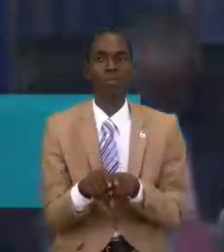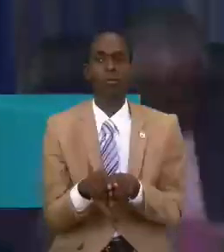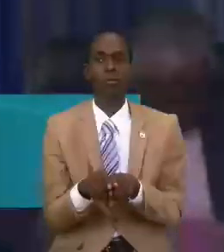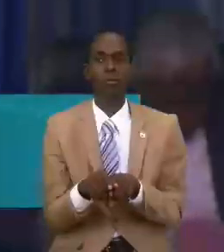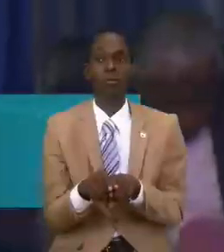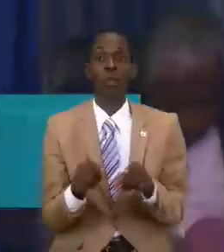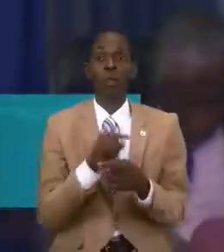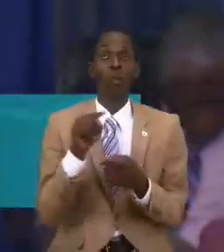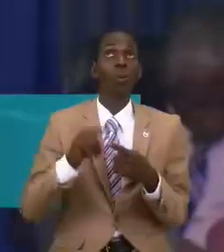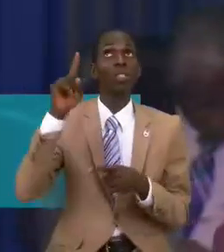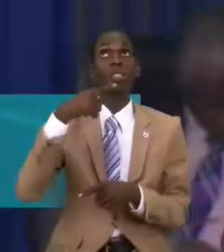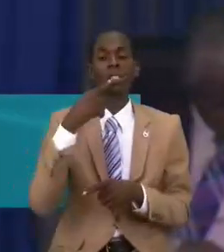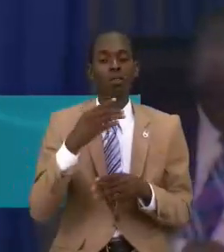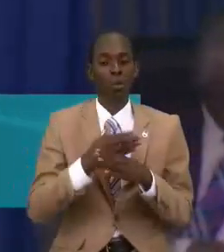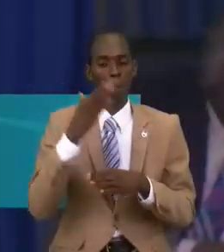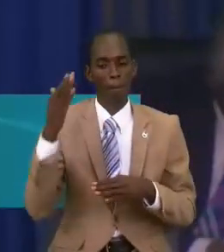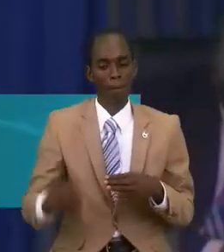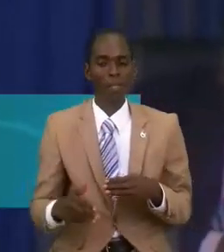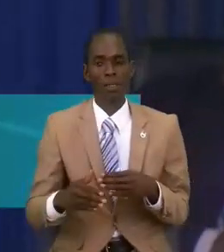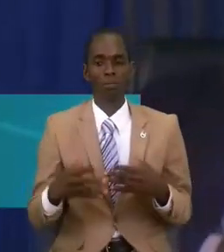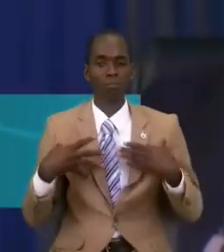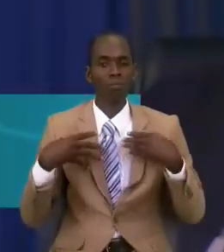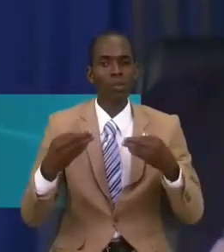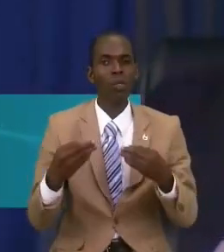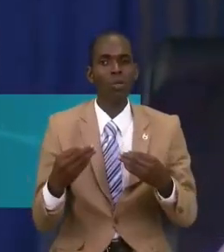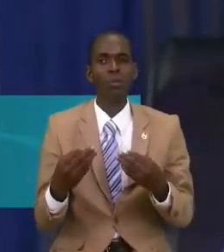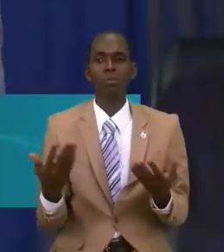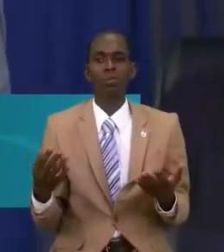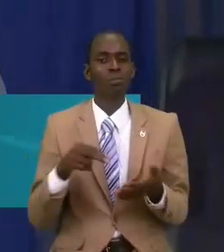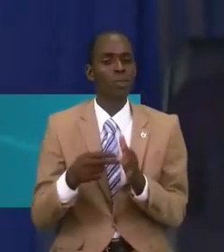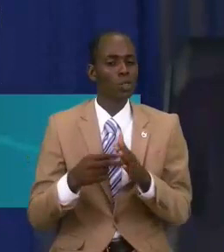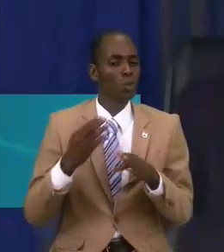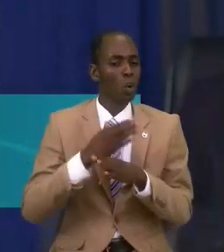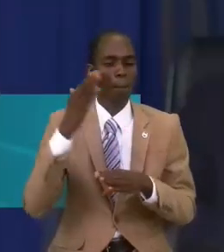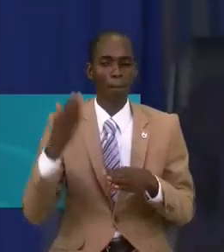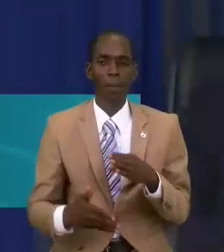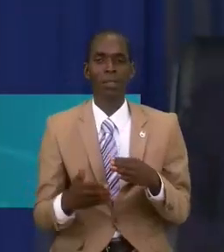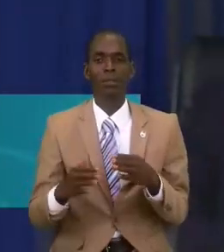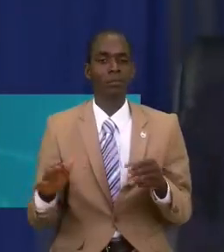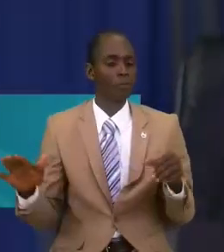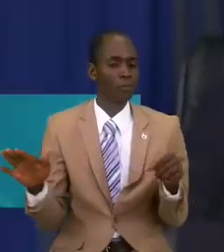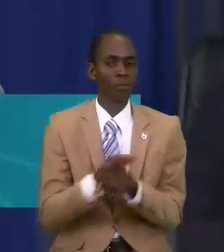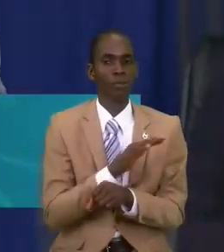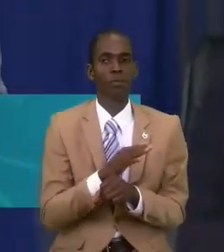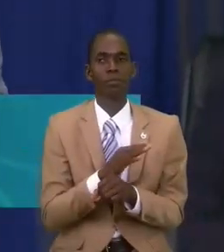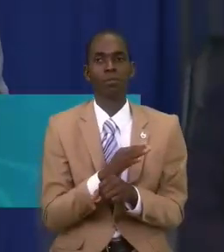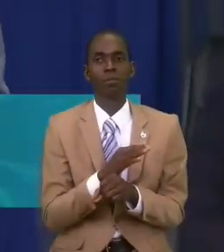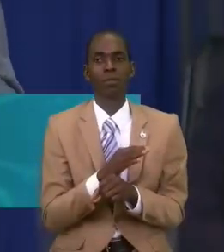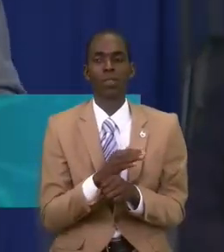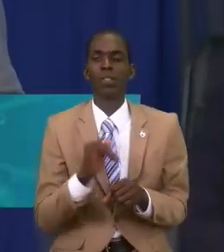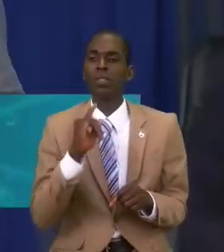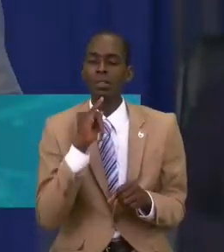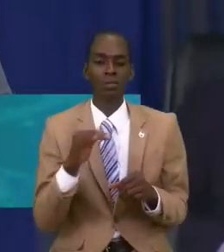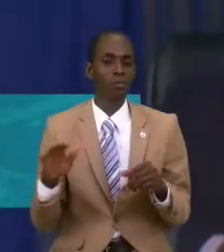it's entire, it's total, it's complete for your soul, for your spirit, for